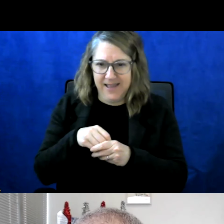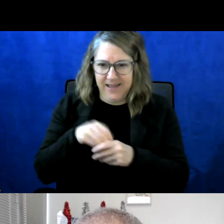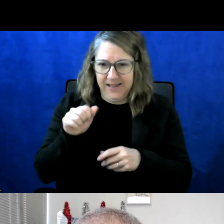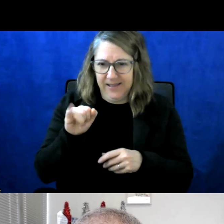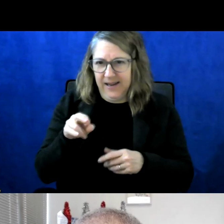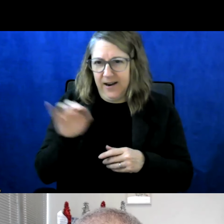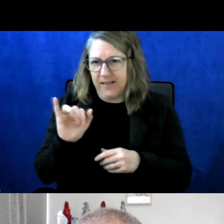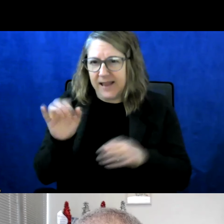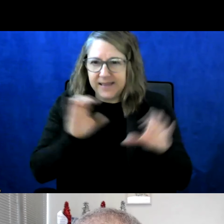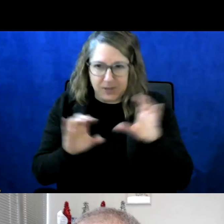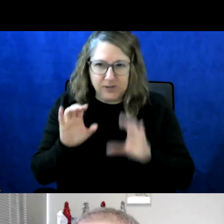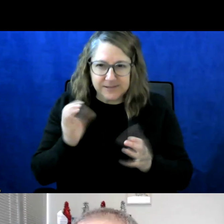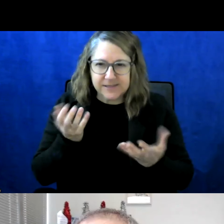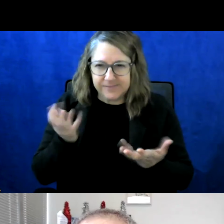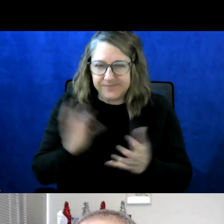with chemicals.